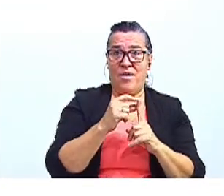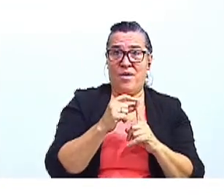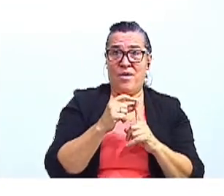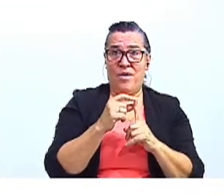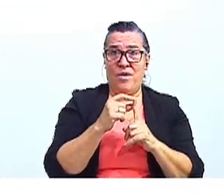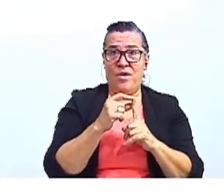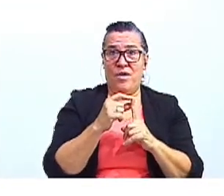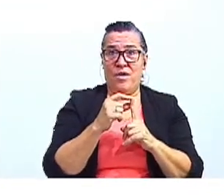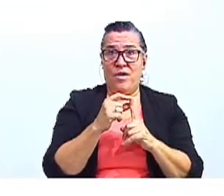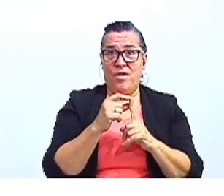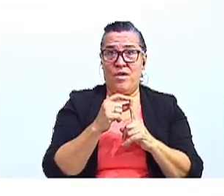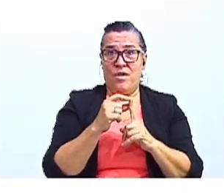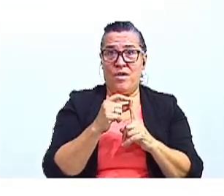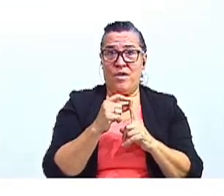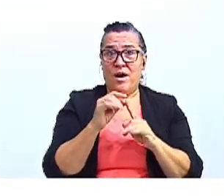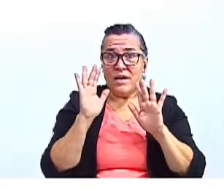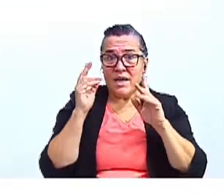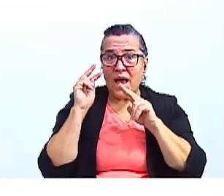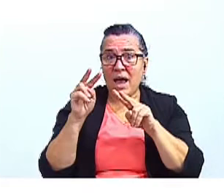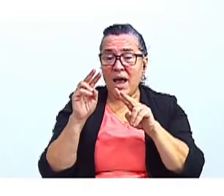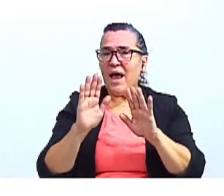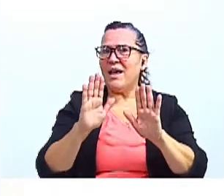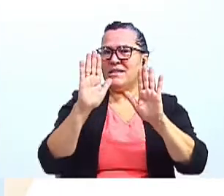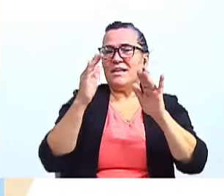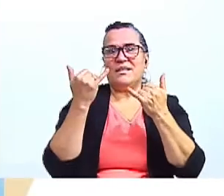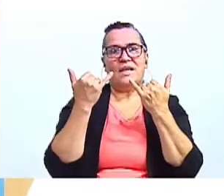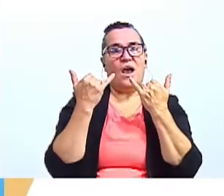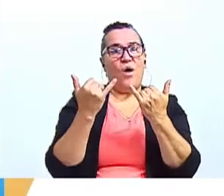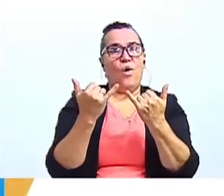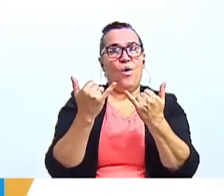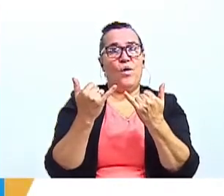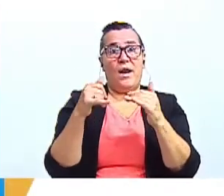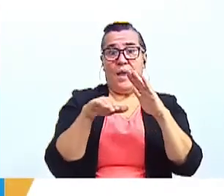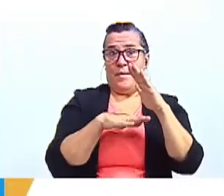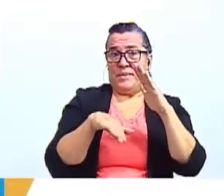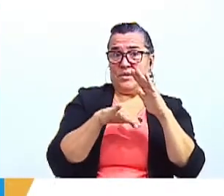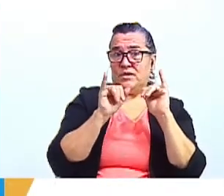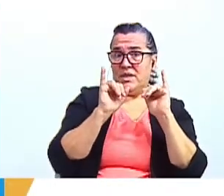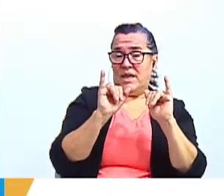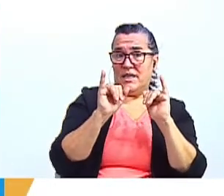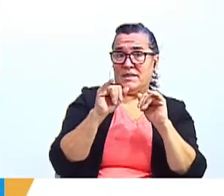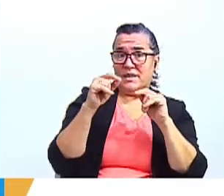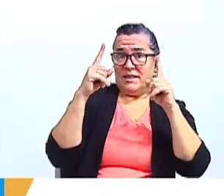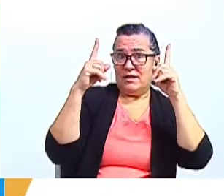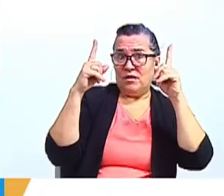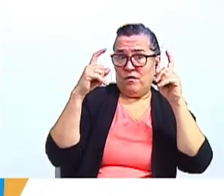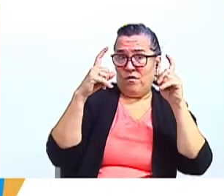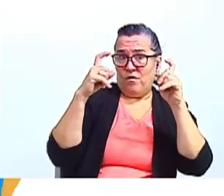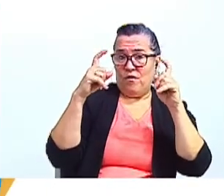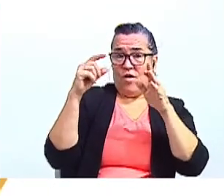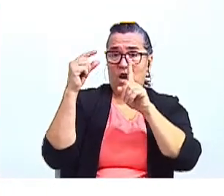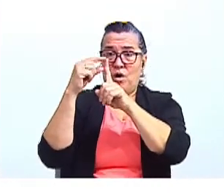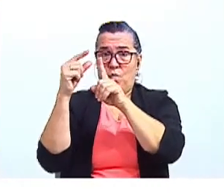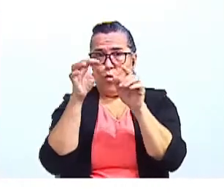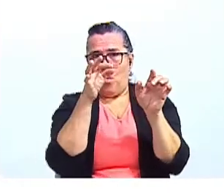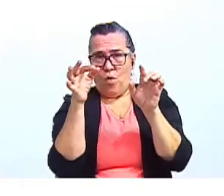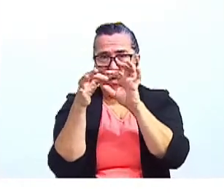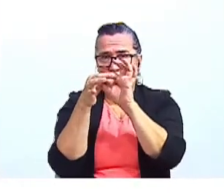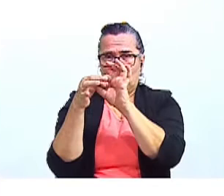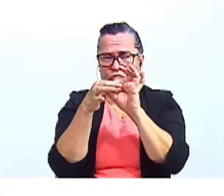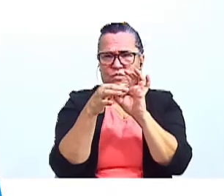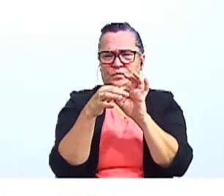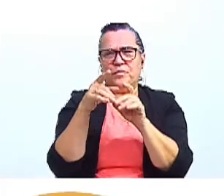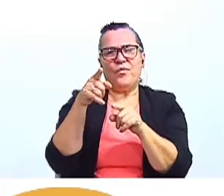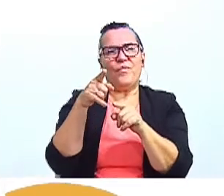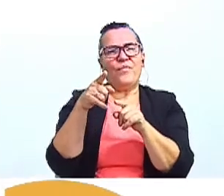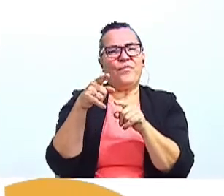okay, excellent. Now, based on these pictures and words, you are going to guess what the